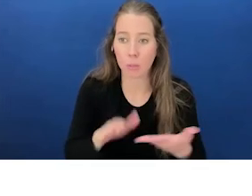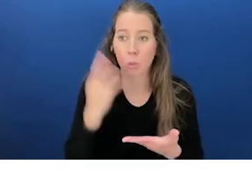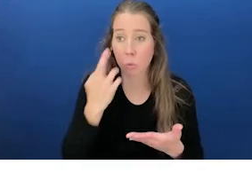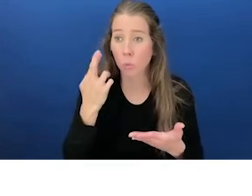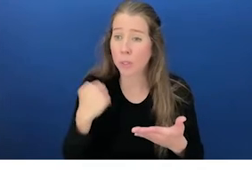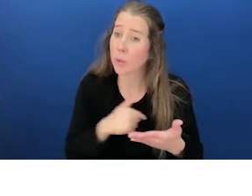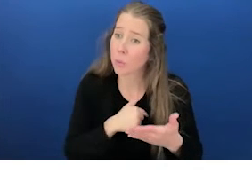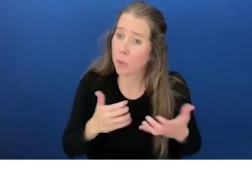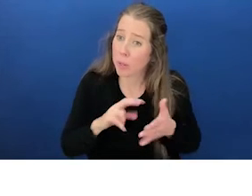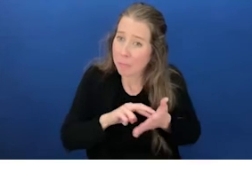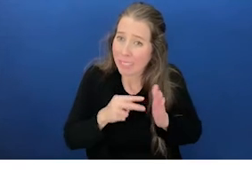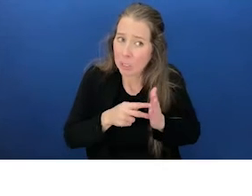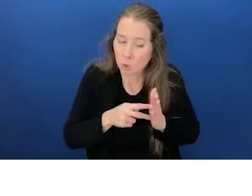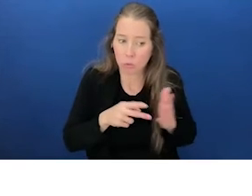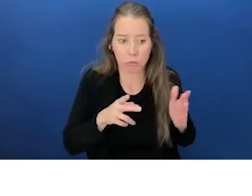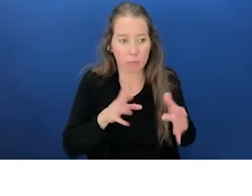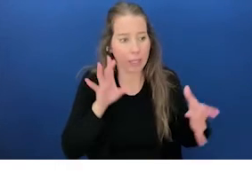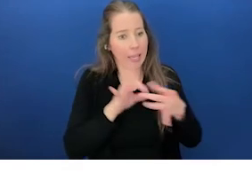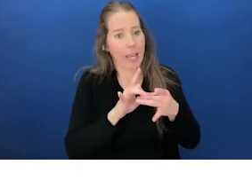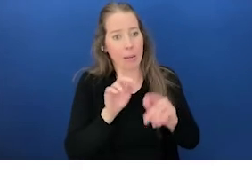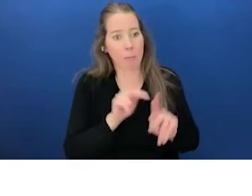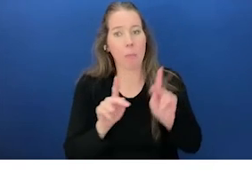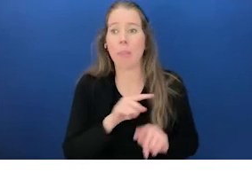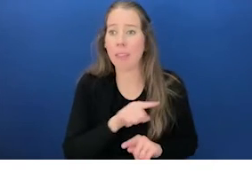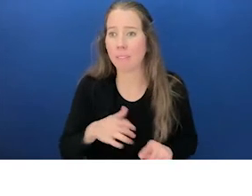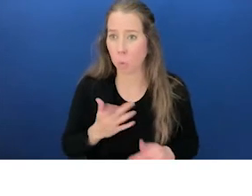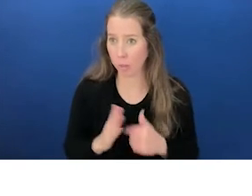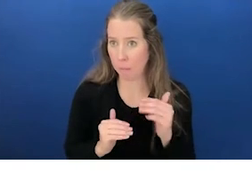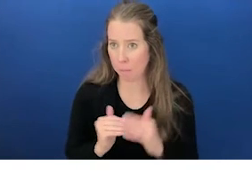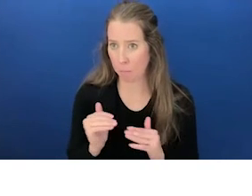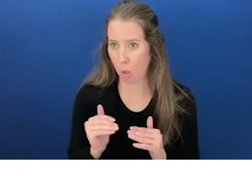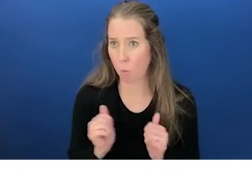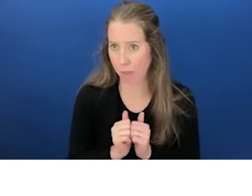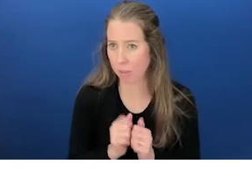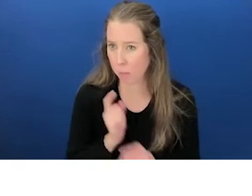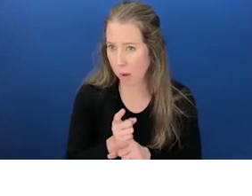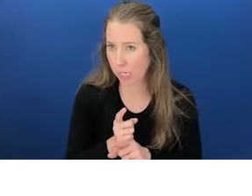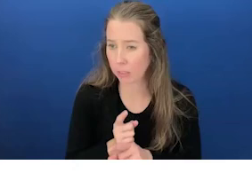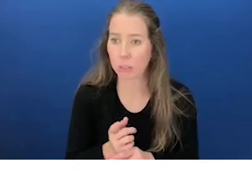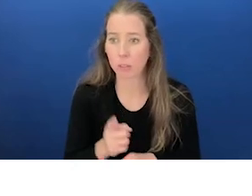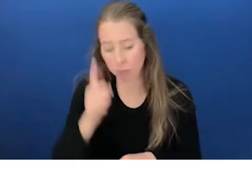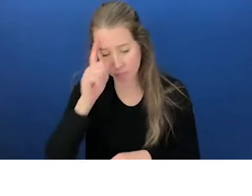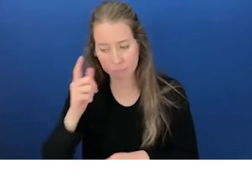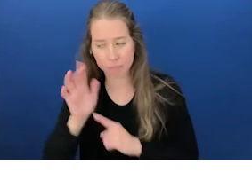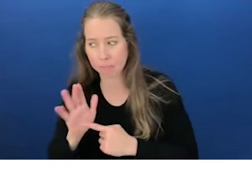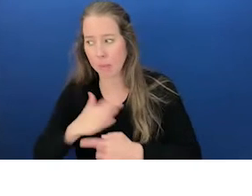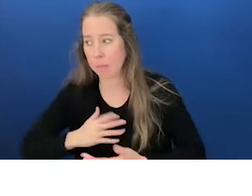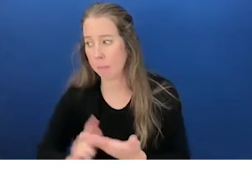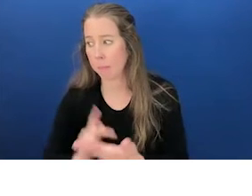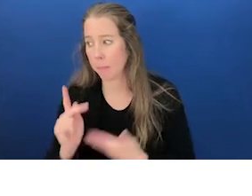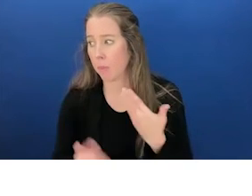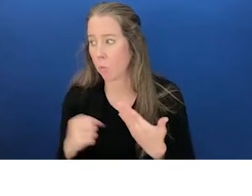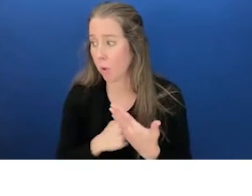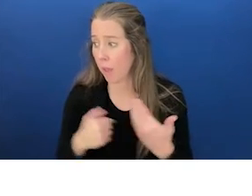making sure to connect with folks they are already comfortable with, correct? Right? So for example, like with my program, we have a cohort